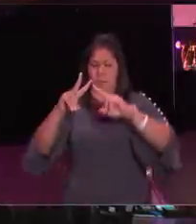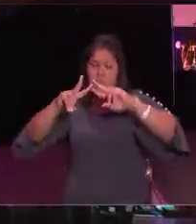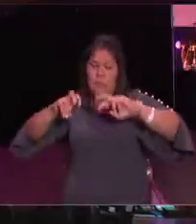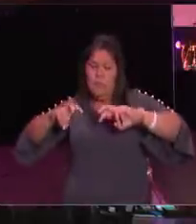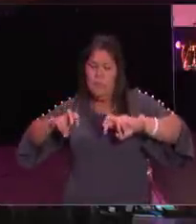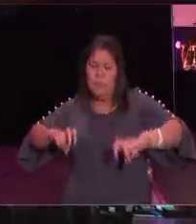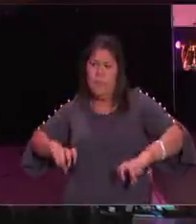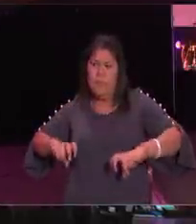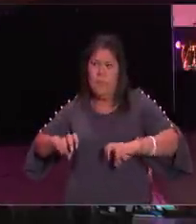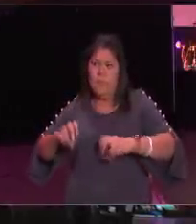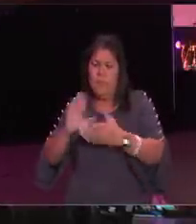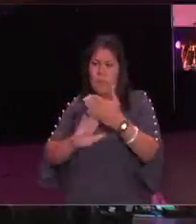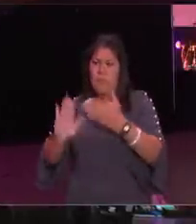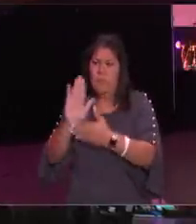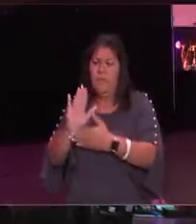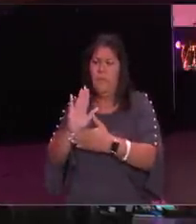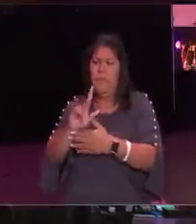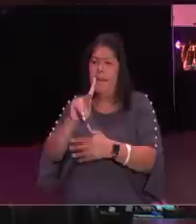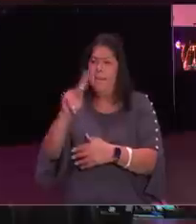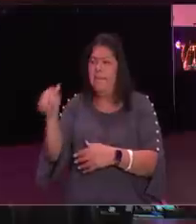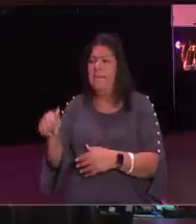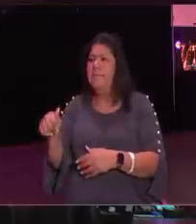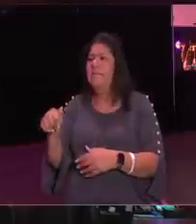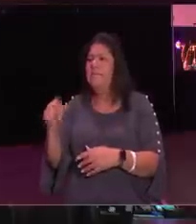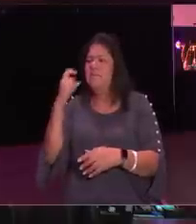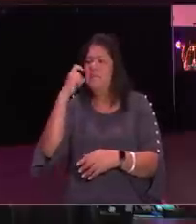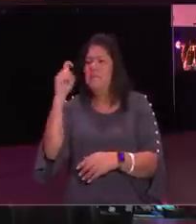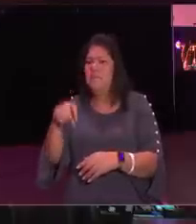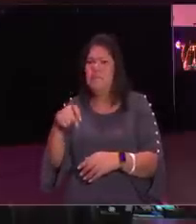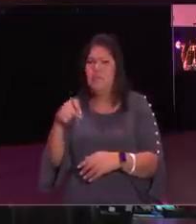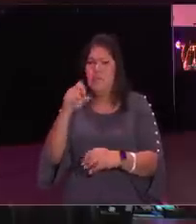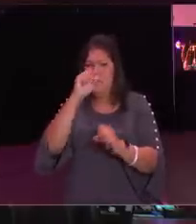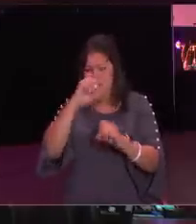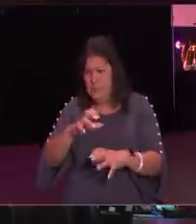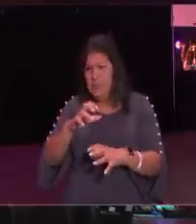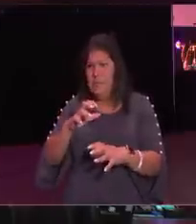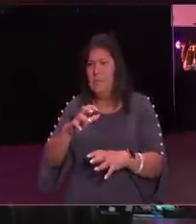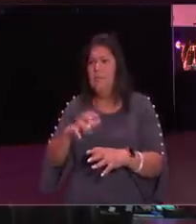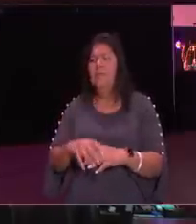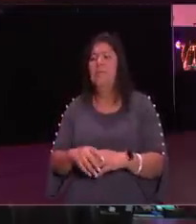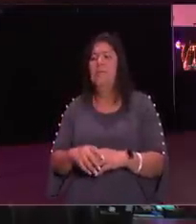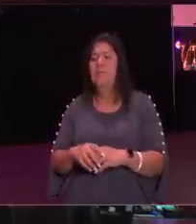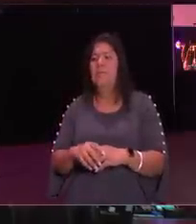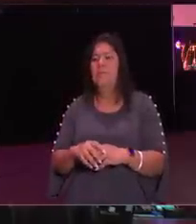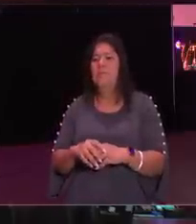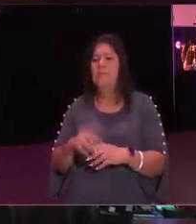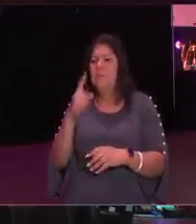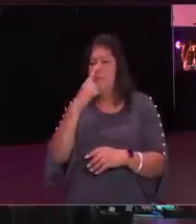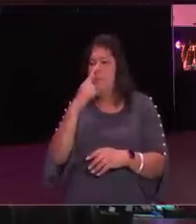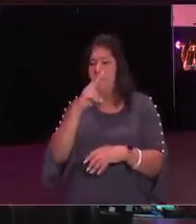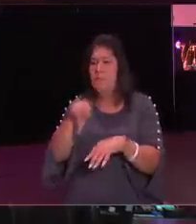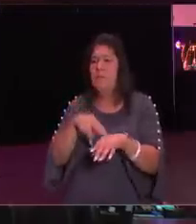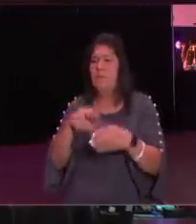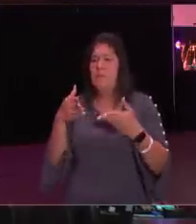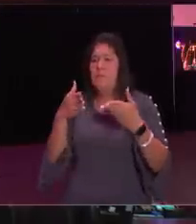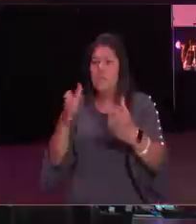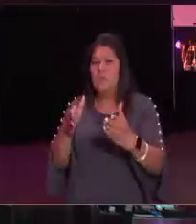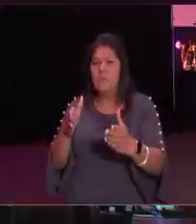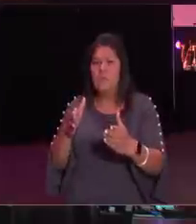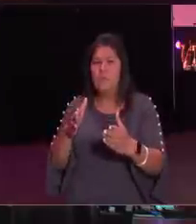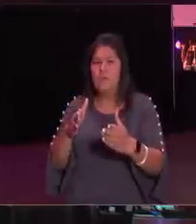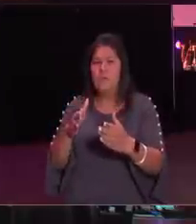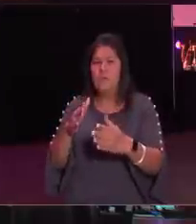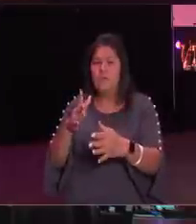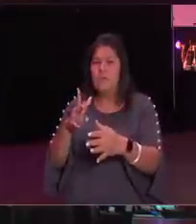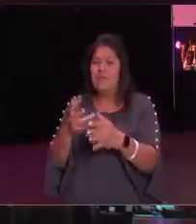researchers from the University of Pennsylvania discovered that sneezing is the nose's natural way